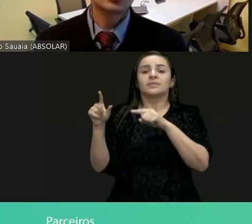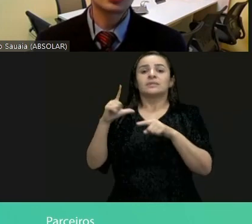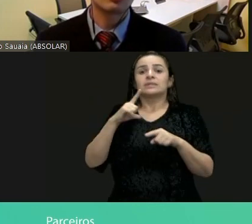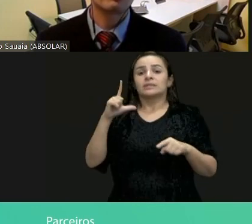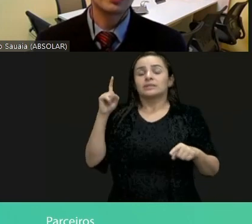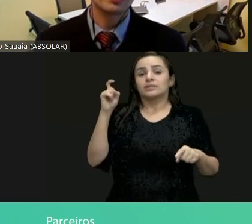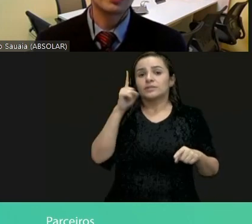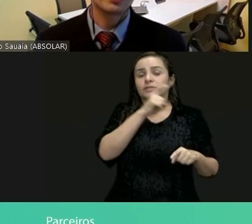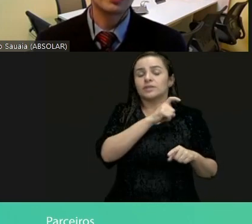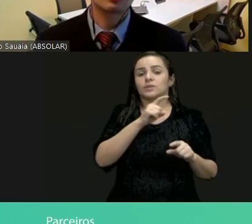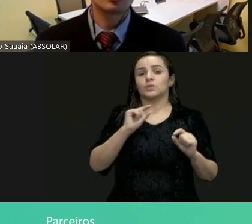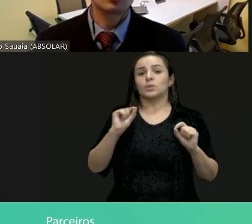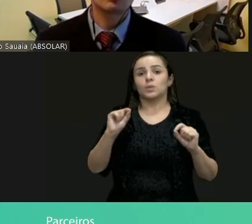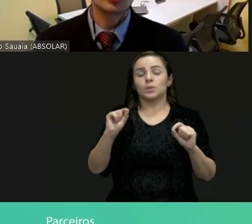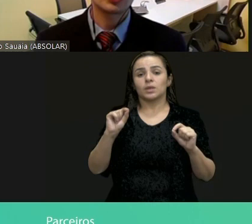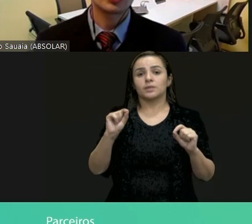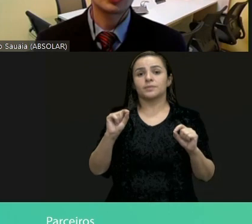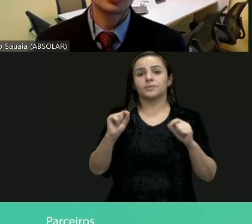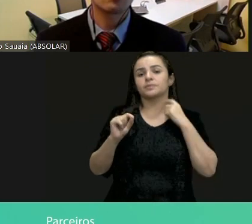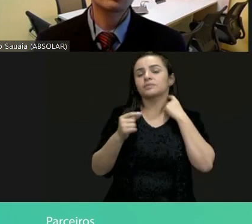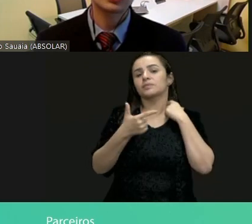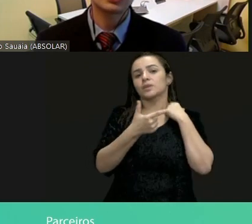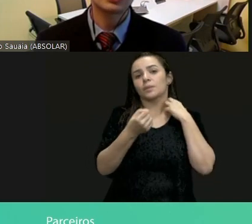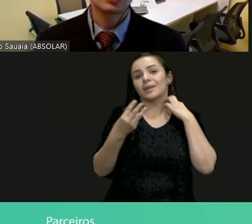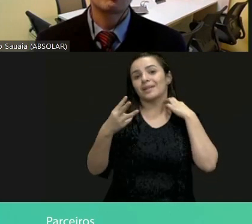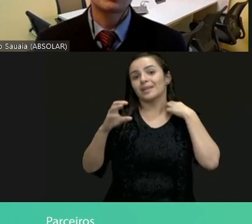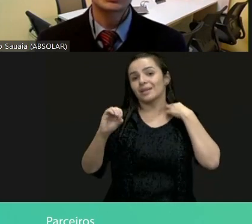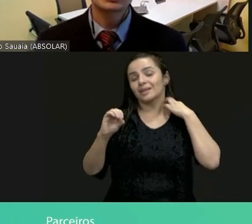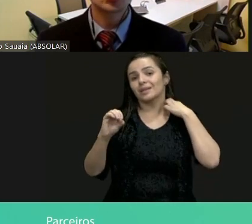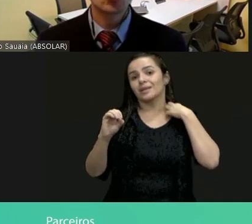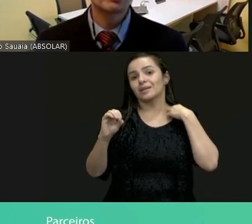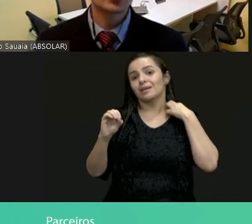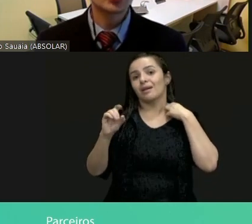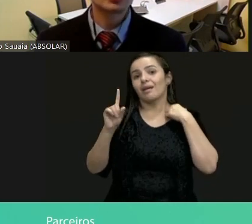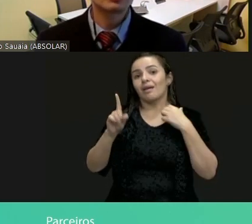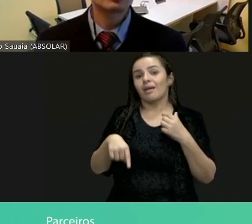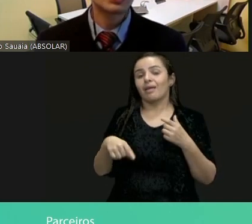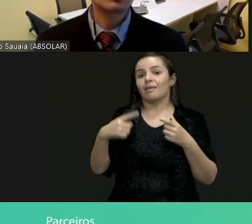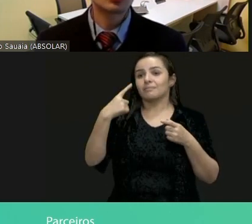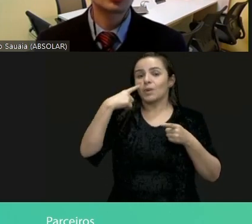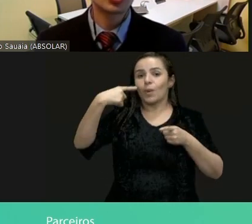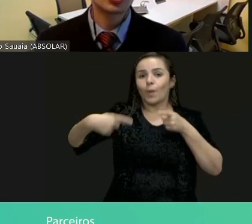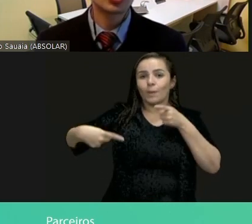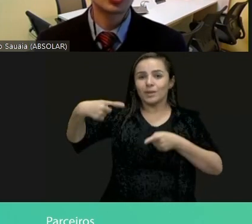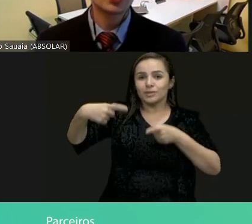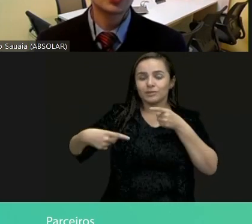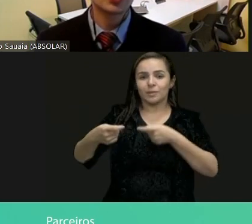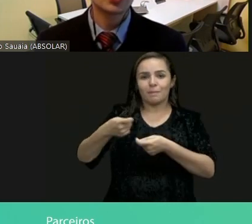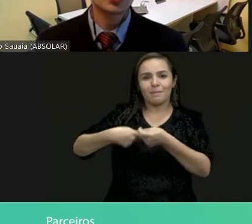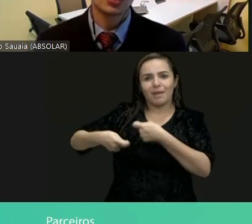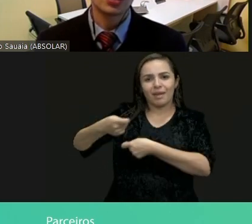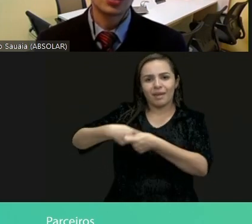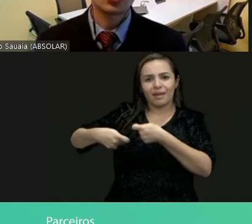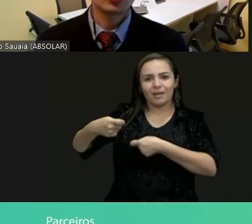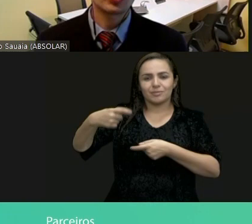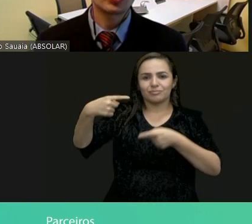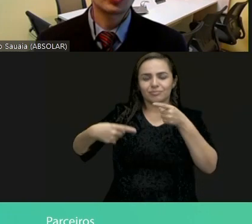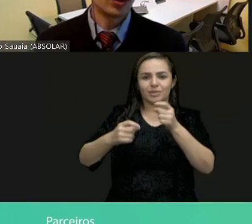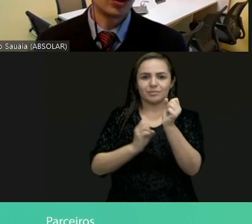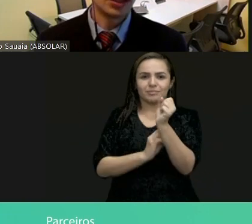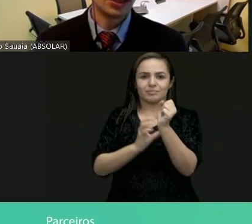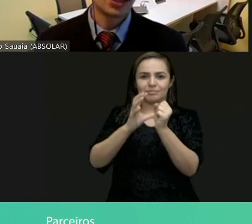where it'll be very difficult until 2030 to find competitive markets for